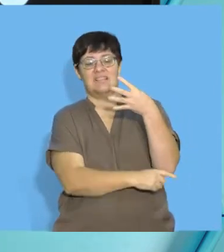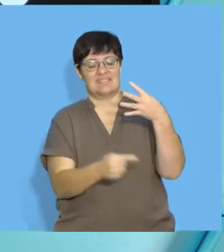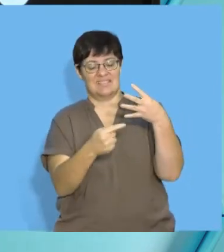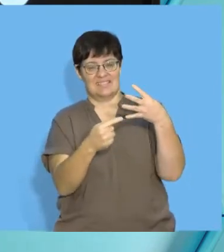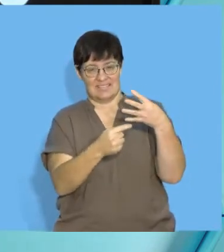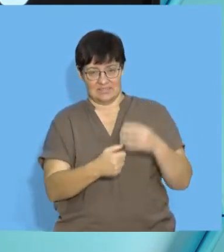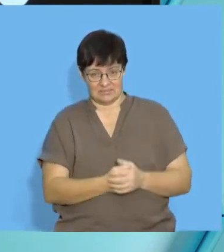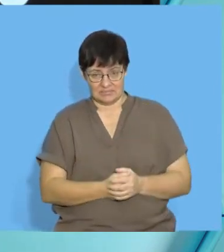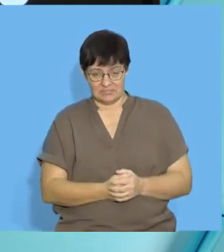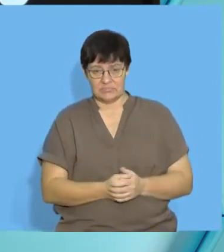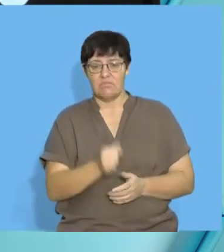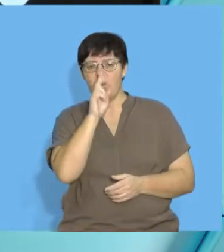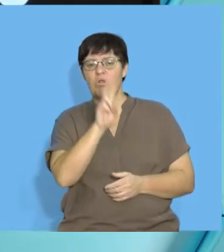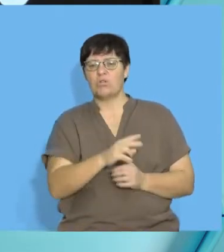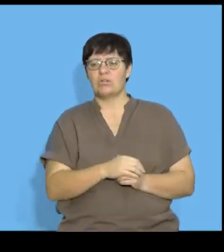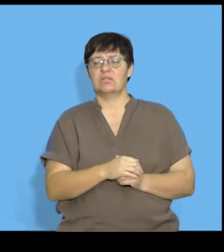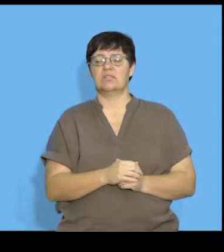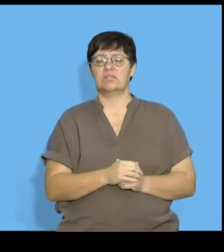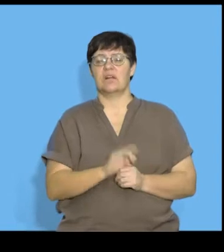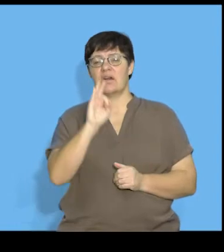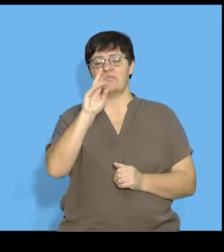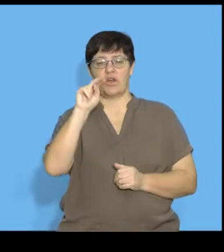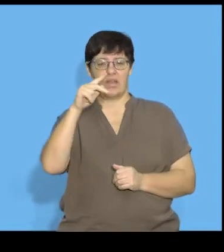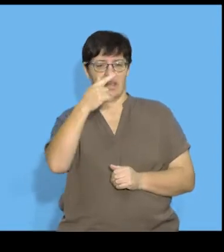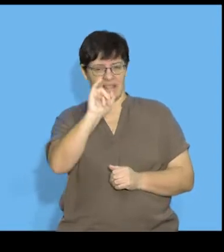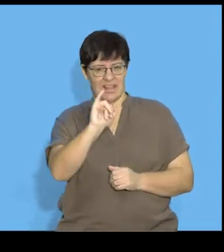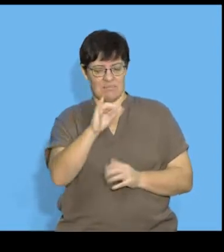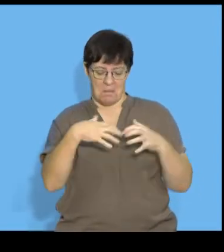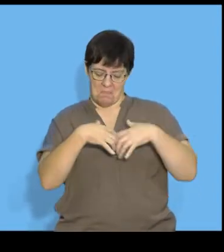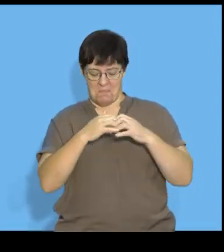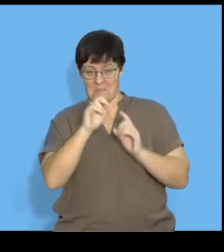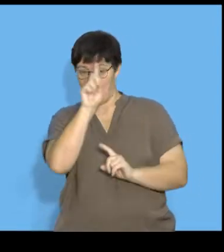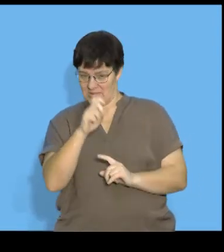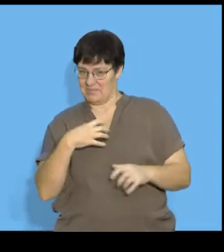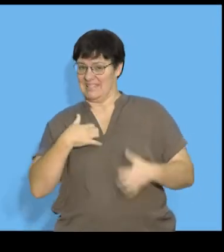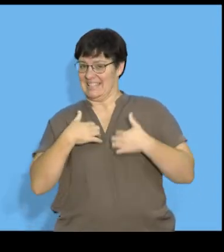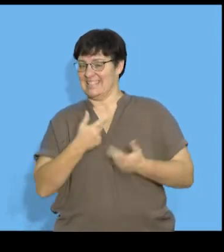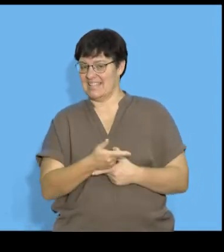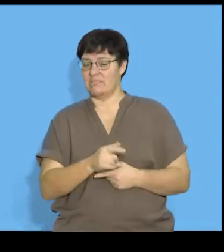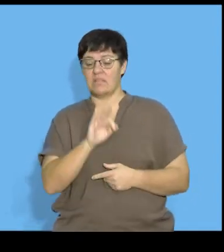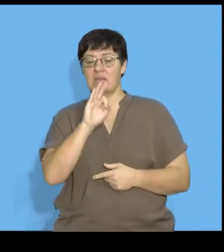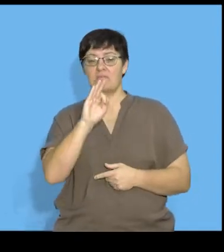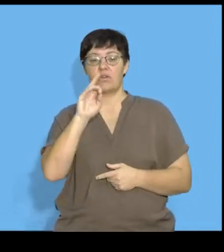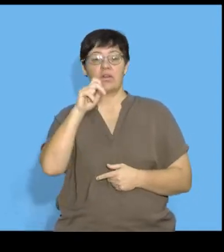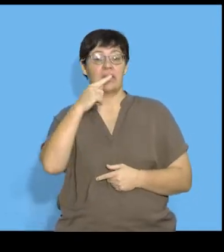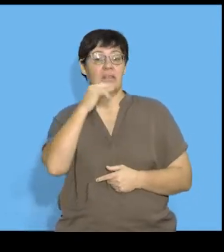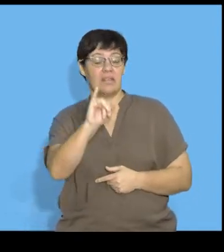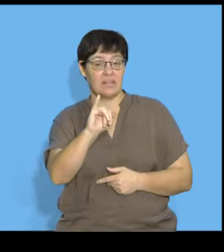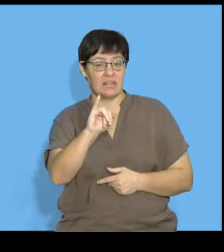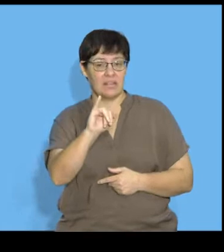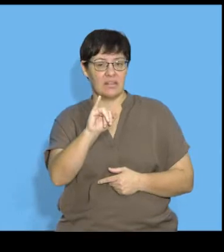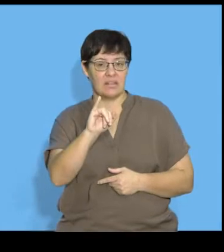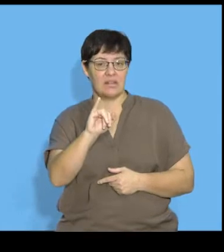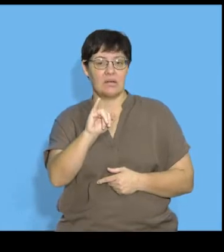if we have a look at fungi, I quite enjoyed putting this question together, that fungi, all right, I love to